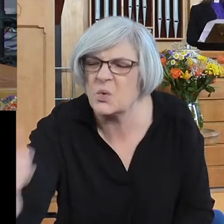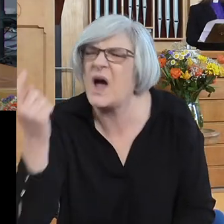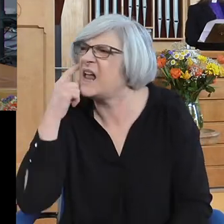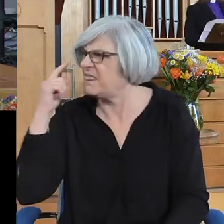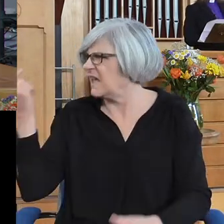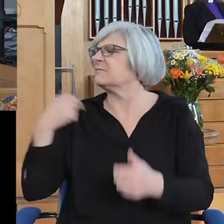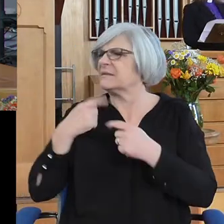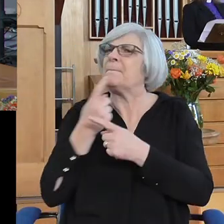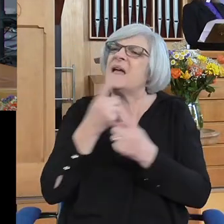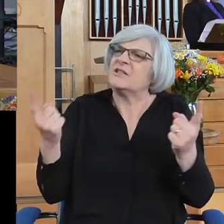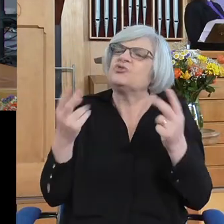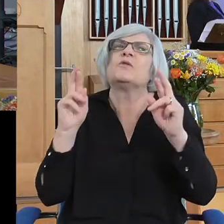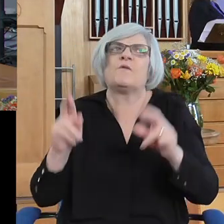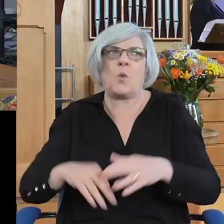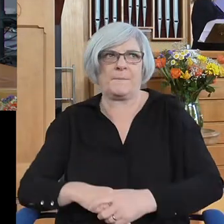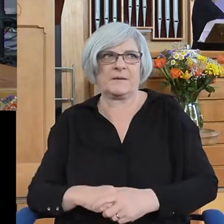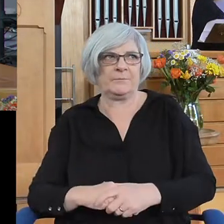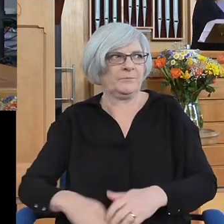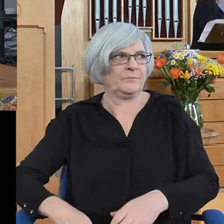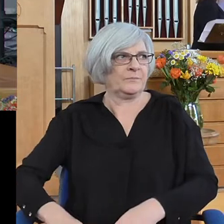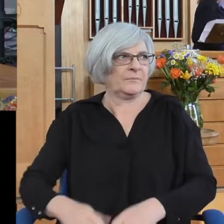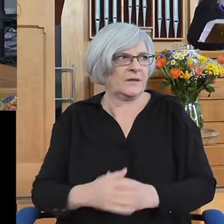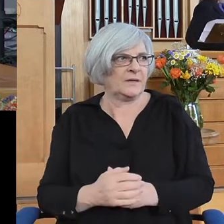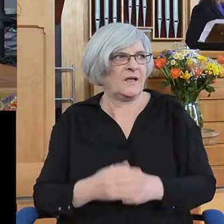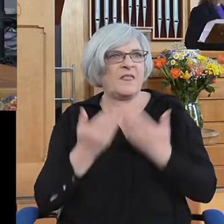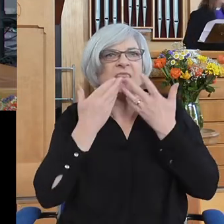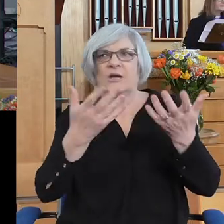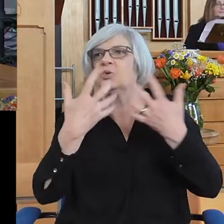a message of hope. Thanks, tech team.